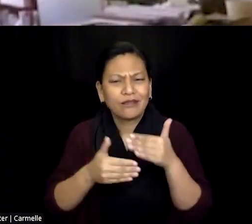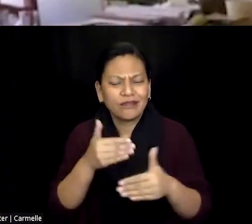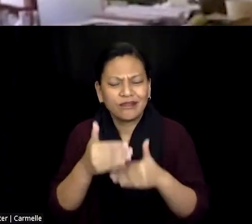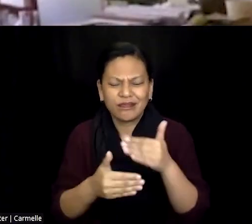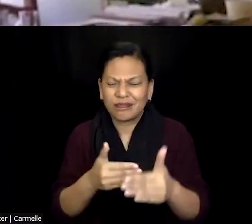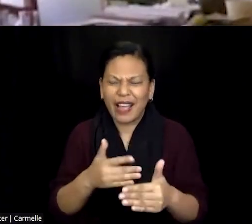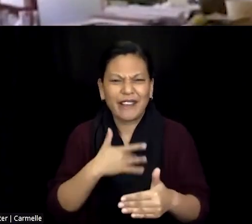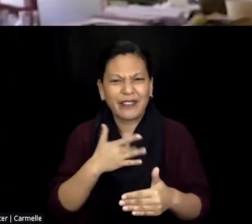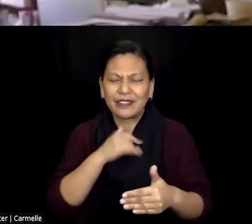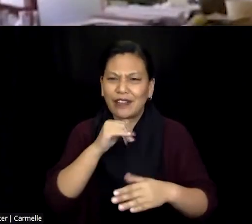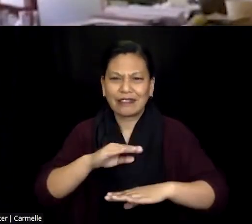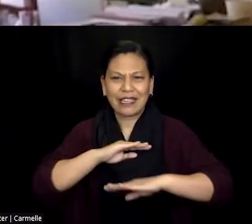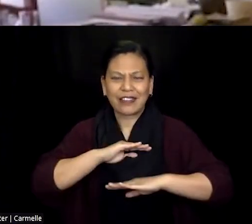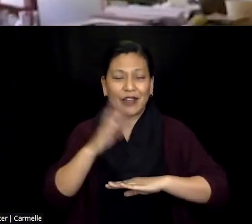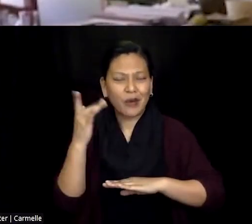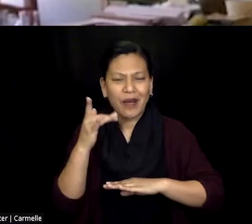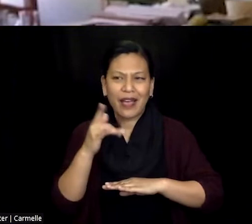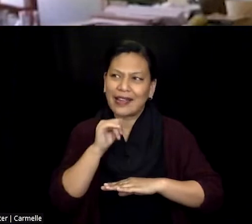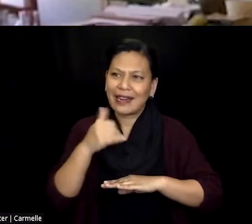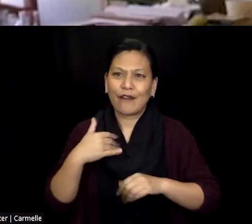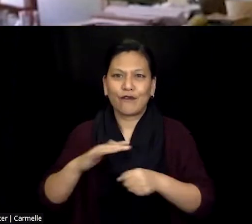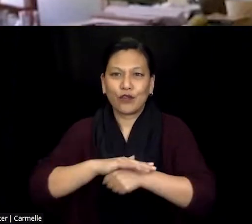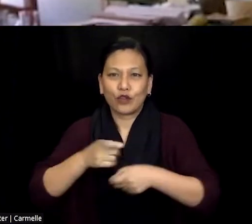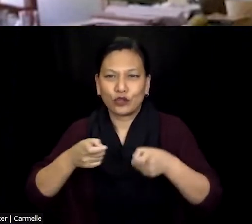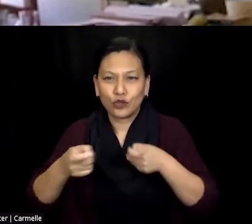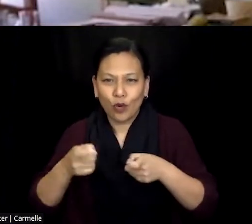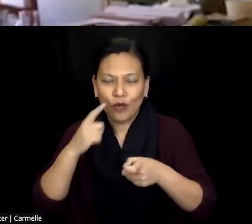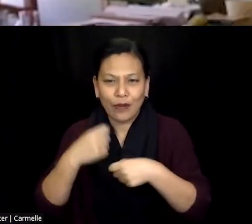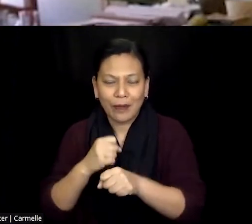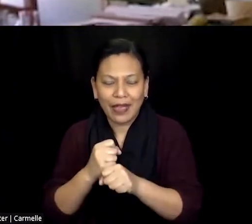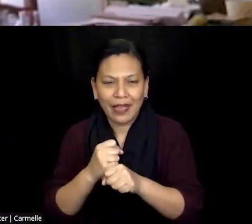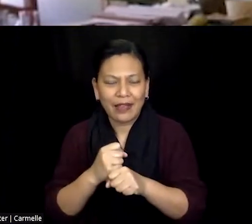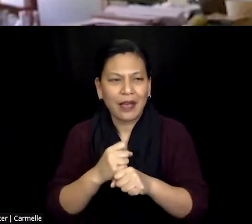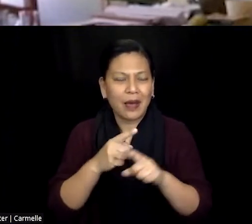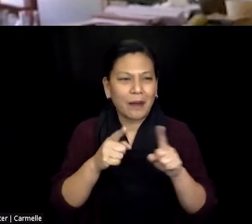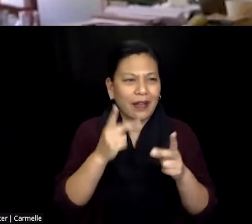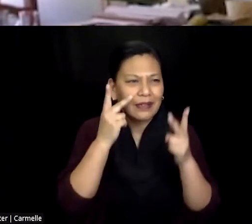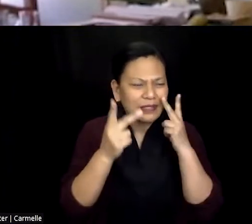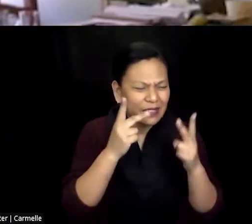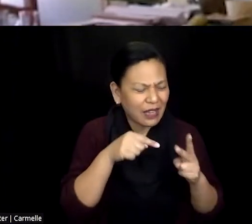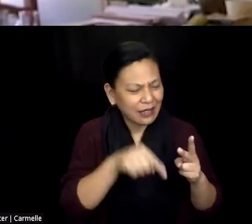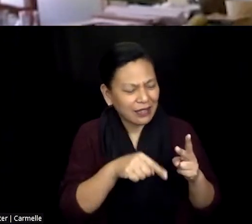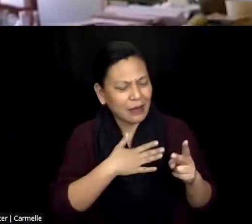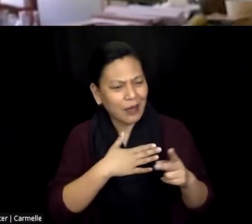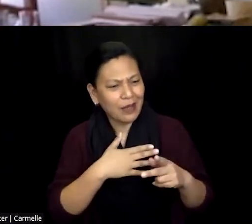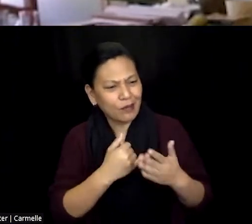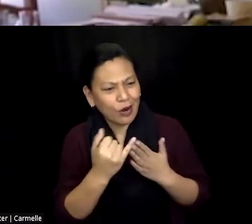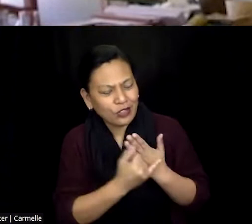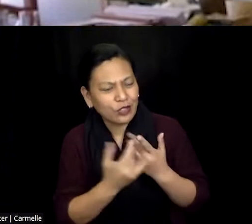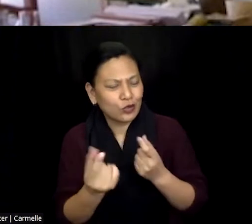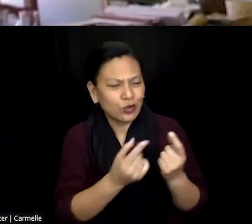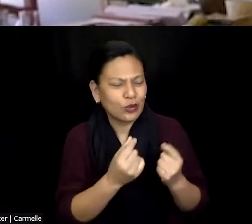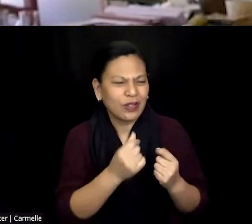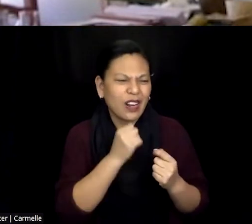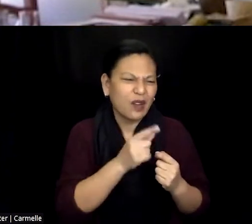with not having the reins myself and just saw nothing but missed opportunities and the stuff that I was doing. It wasn't really that funny and